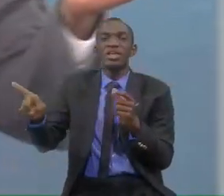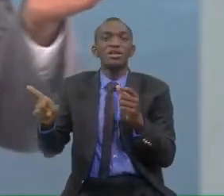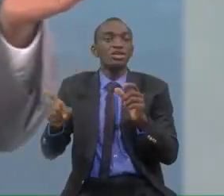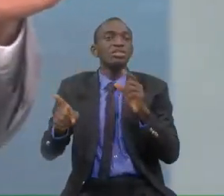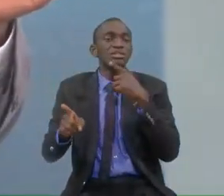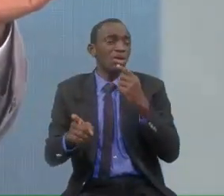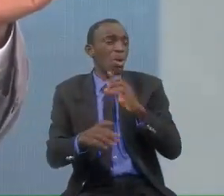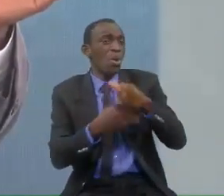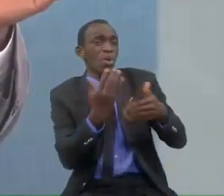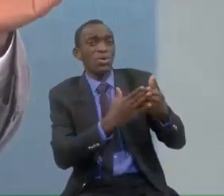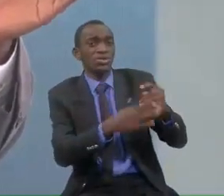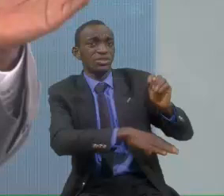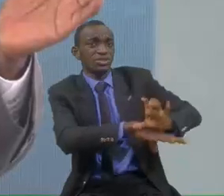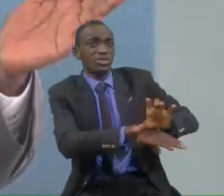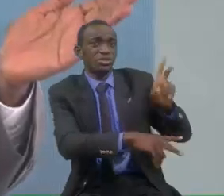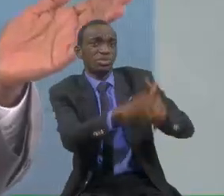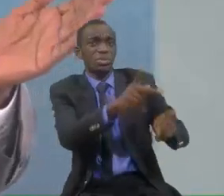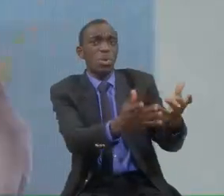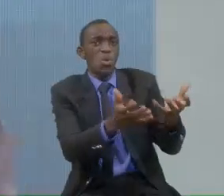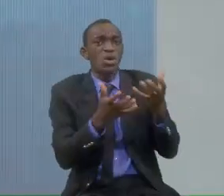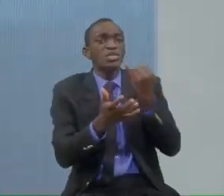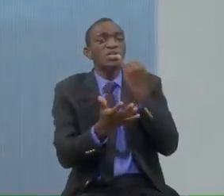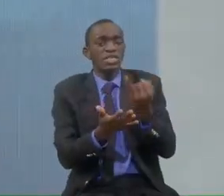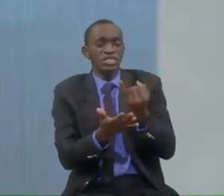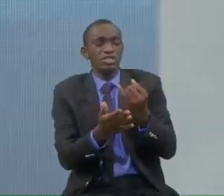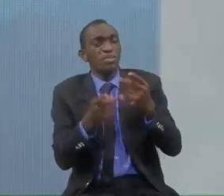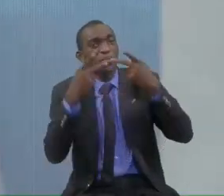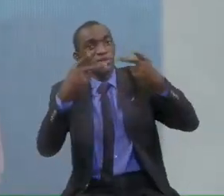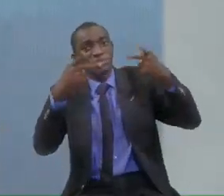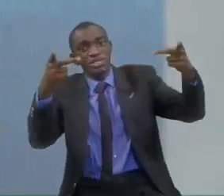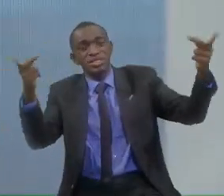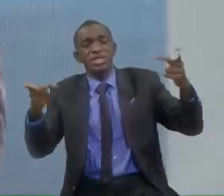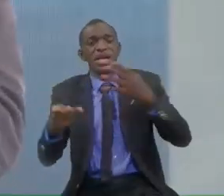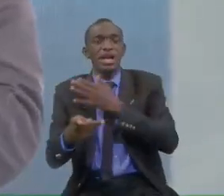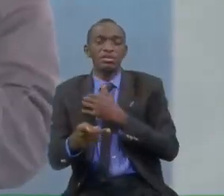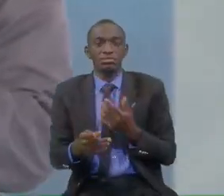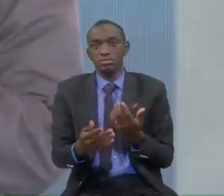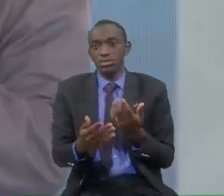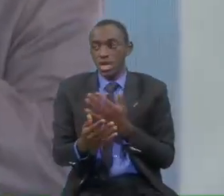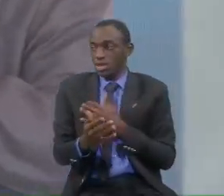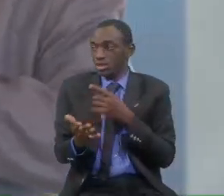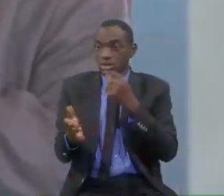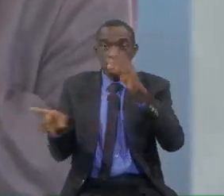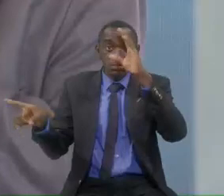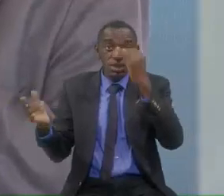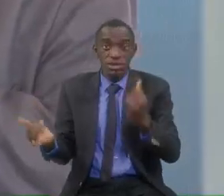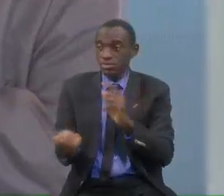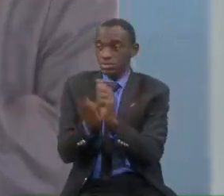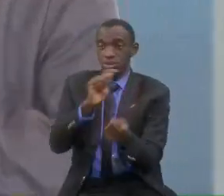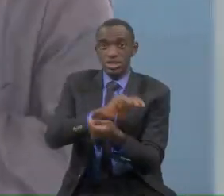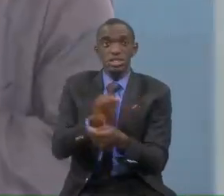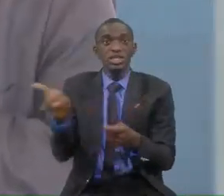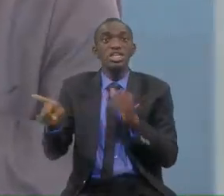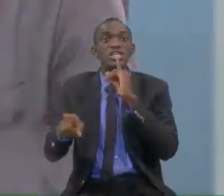at the man. Is now empty of the message of holiness. He cannot talk about that